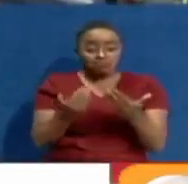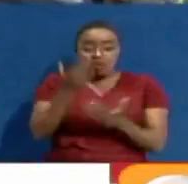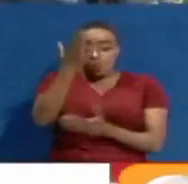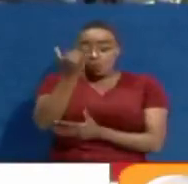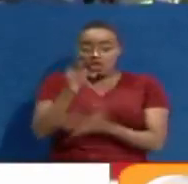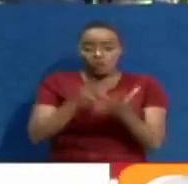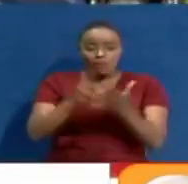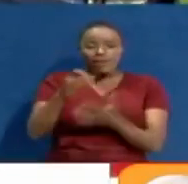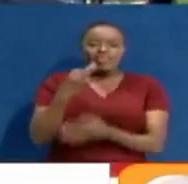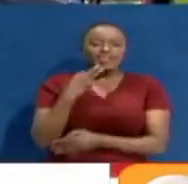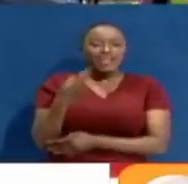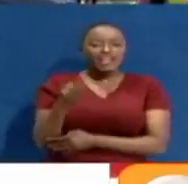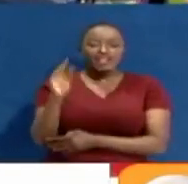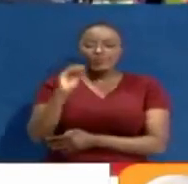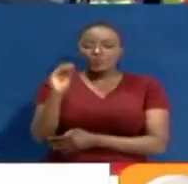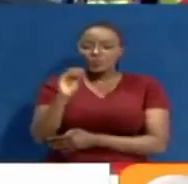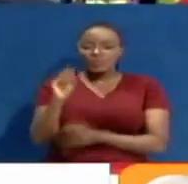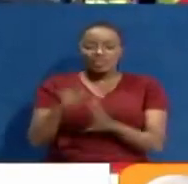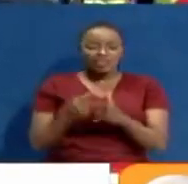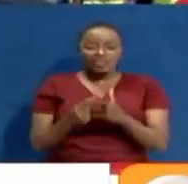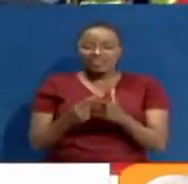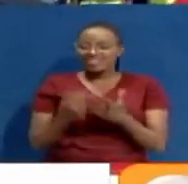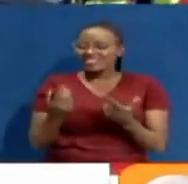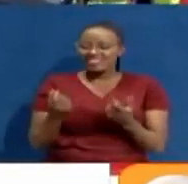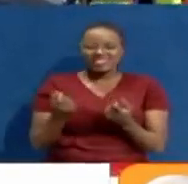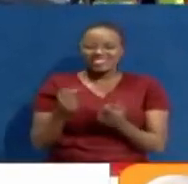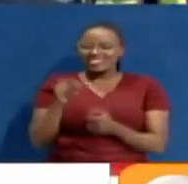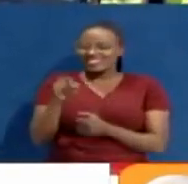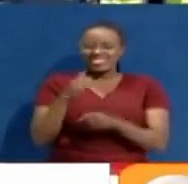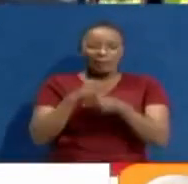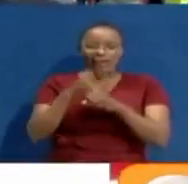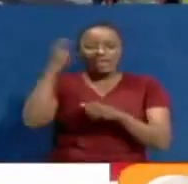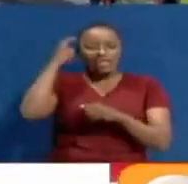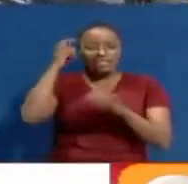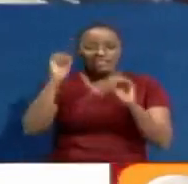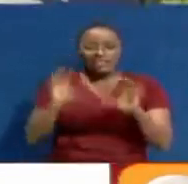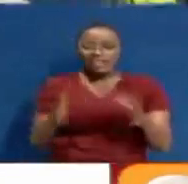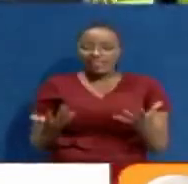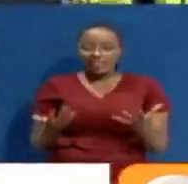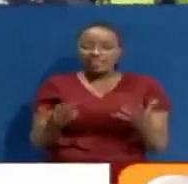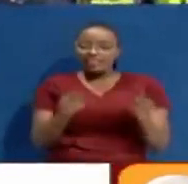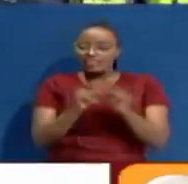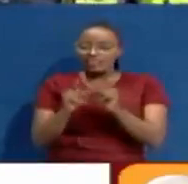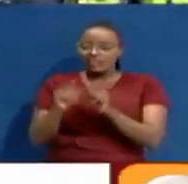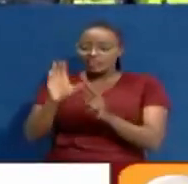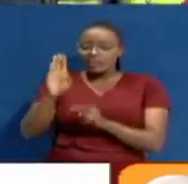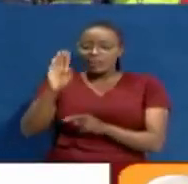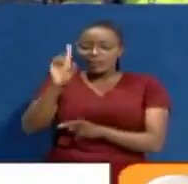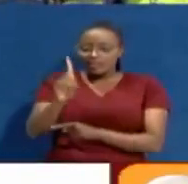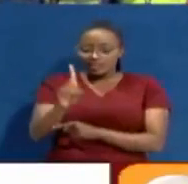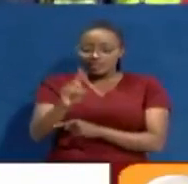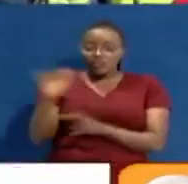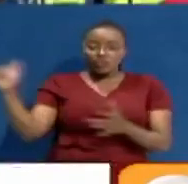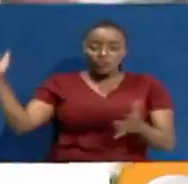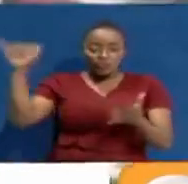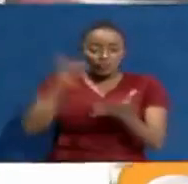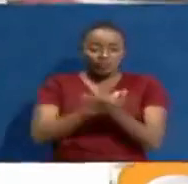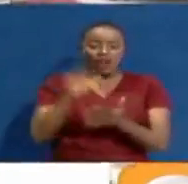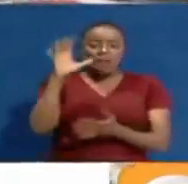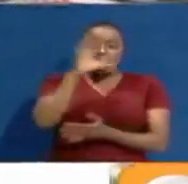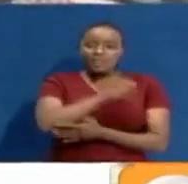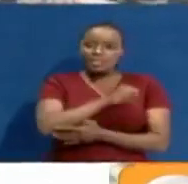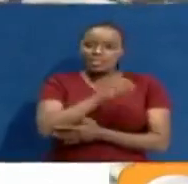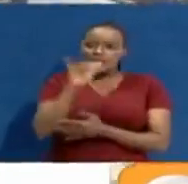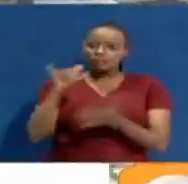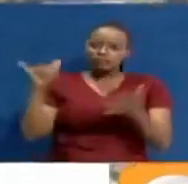because you did not pay 300 bob, it doesn't make sense at all. If you are leaving the CBD to the airport, you miss your